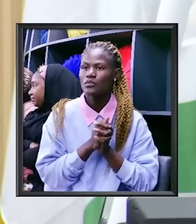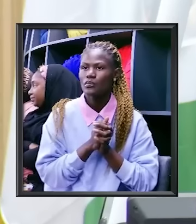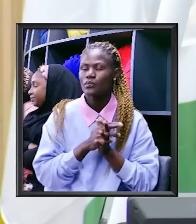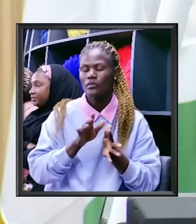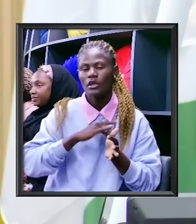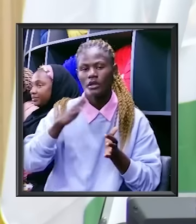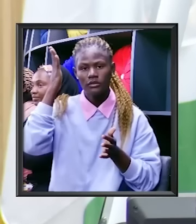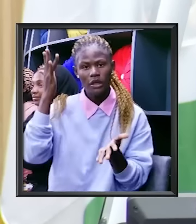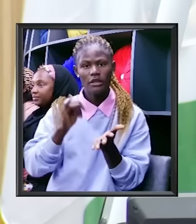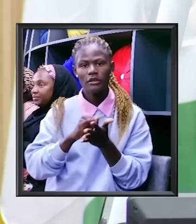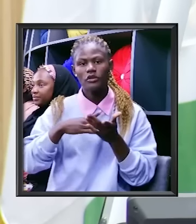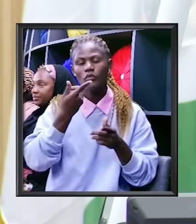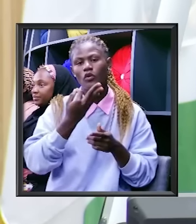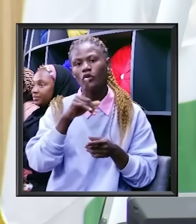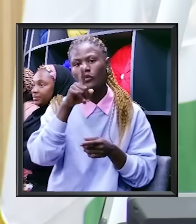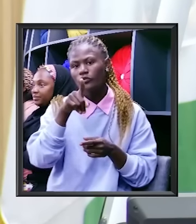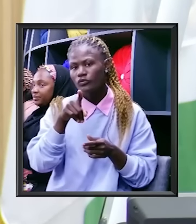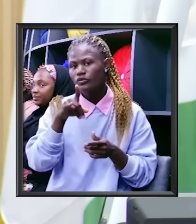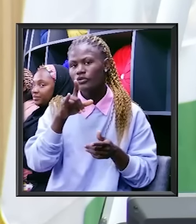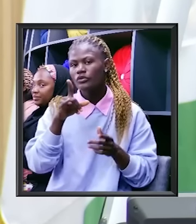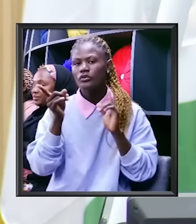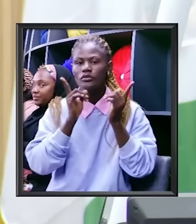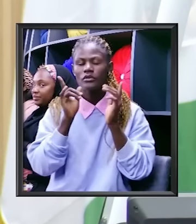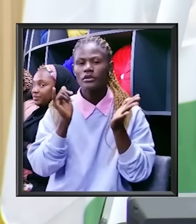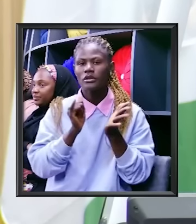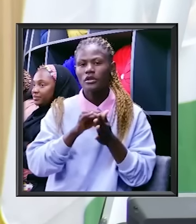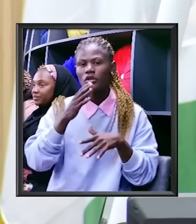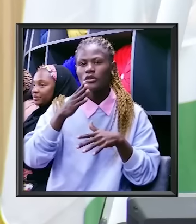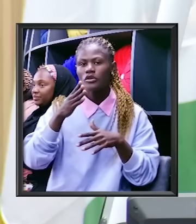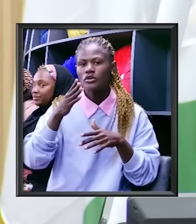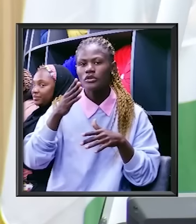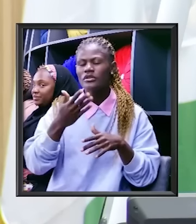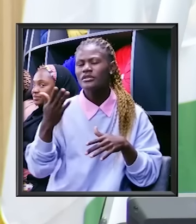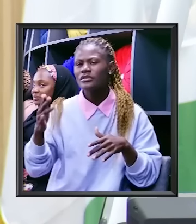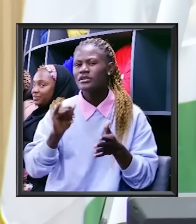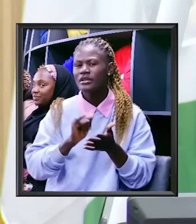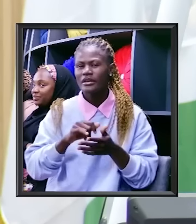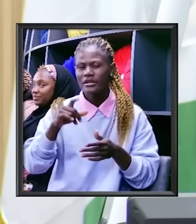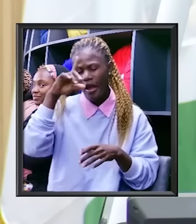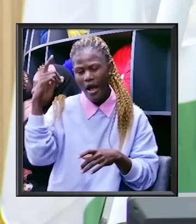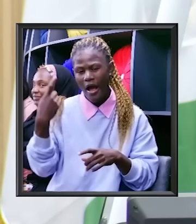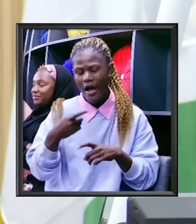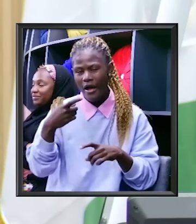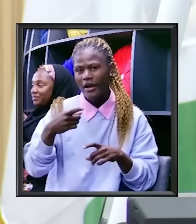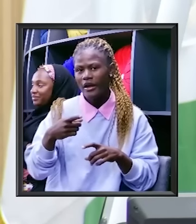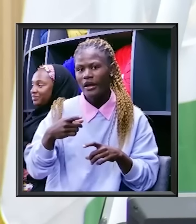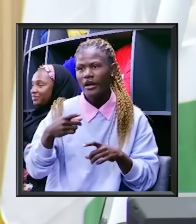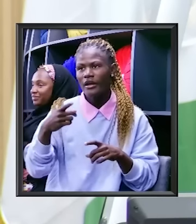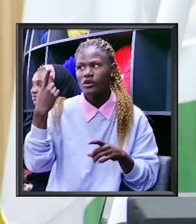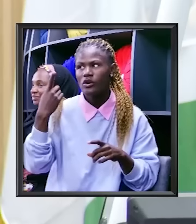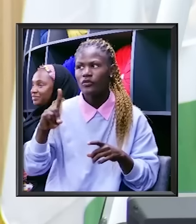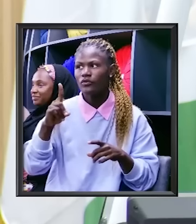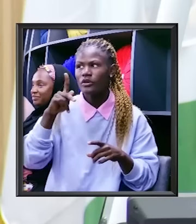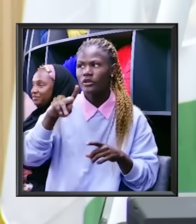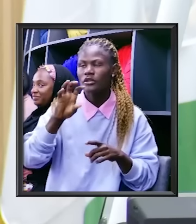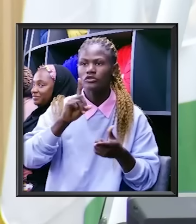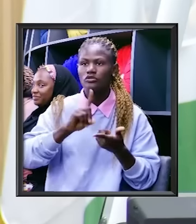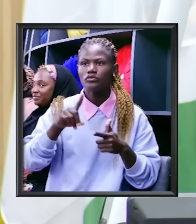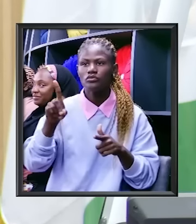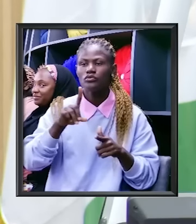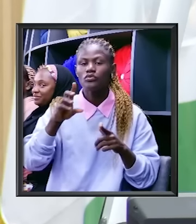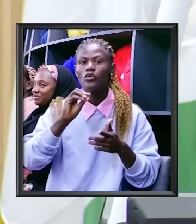I know say some of Onago they talk, say, this thing where they had Kelechi to do or they had consultant I to do. Say me, I